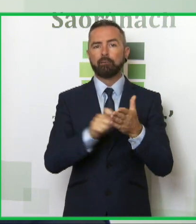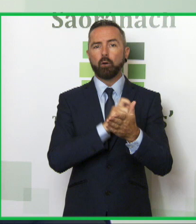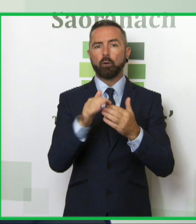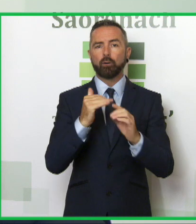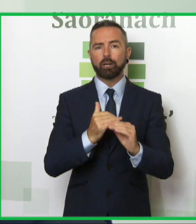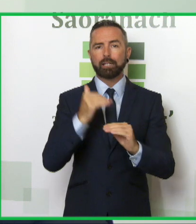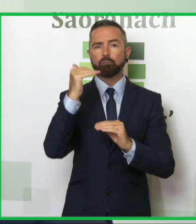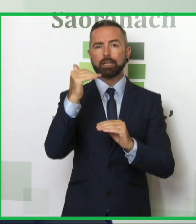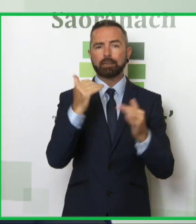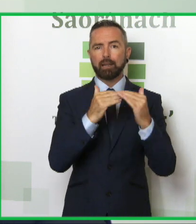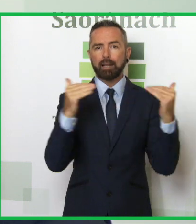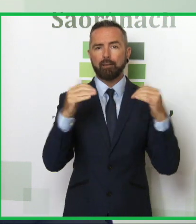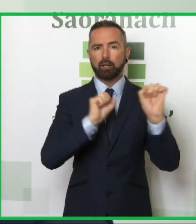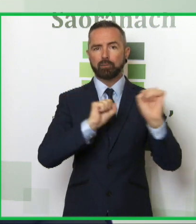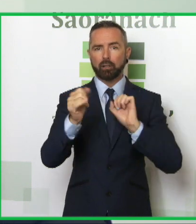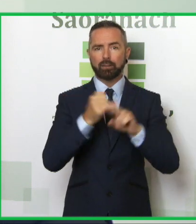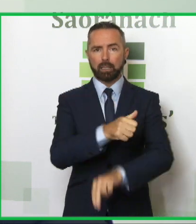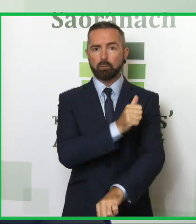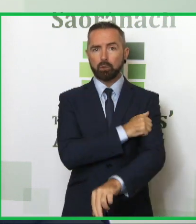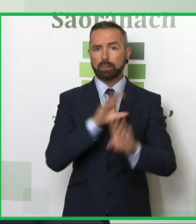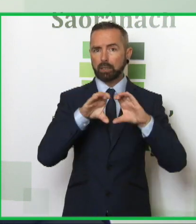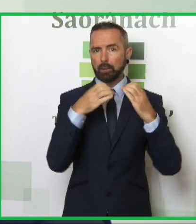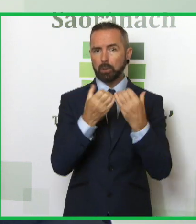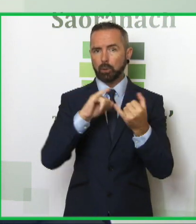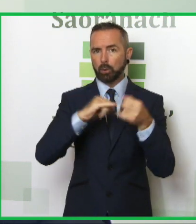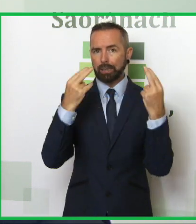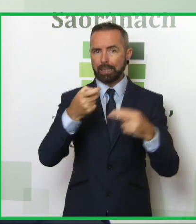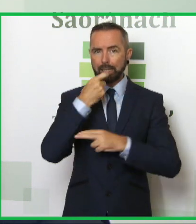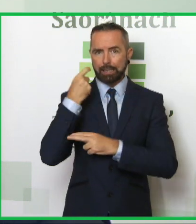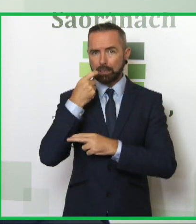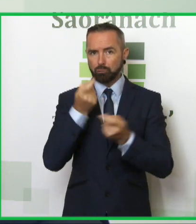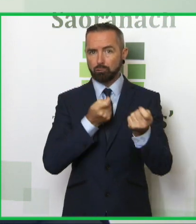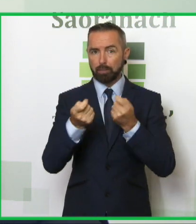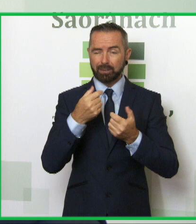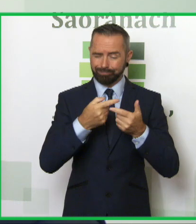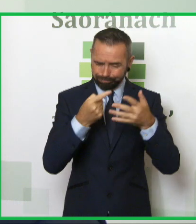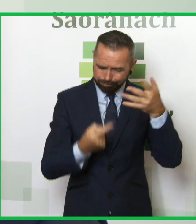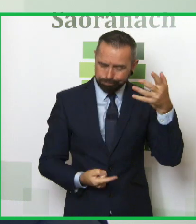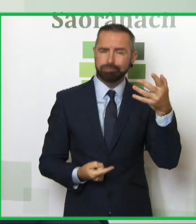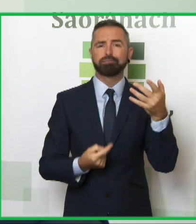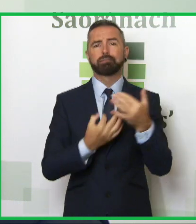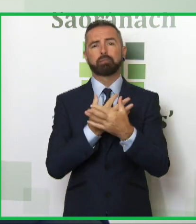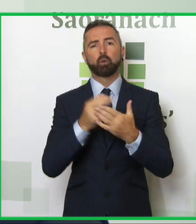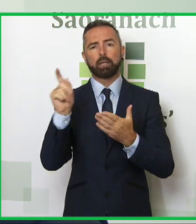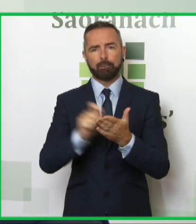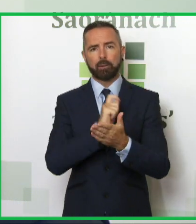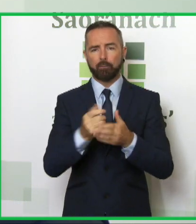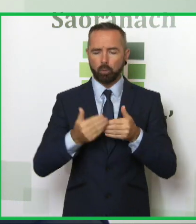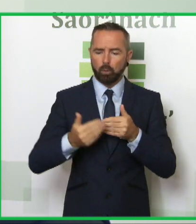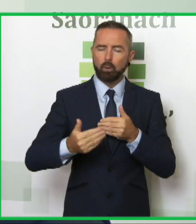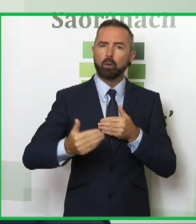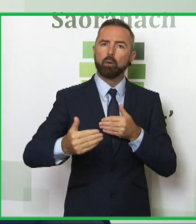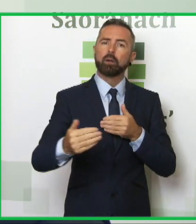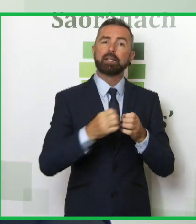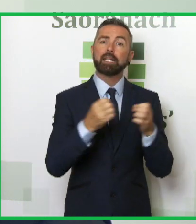of services available for people within the prison community that need addiction treatment, and so on and so forth. So there's a whole range of other things that can be voted on, even if